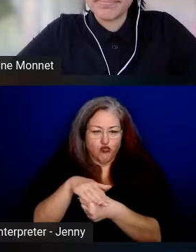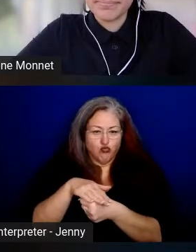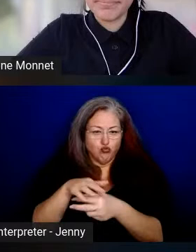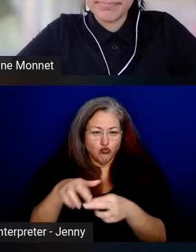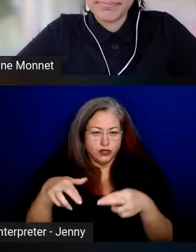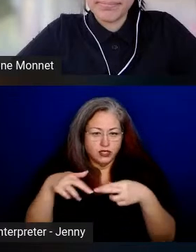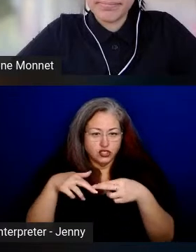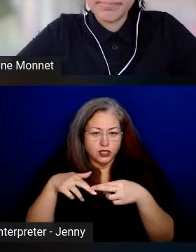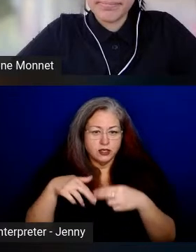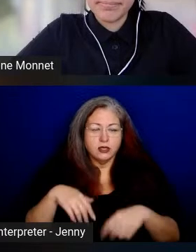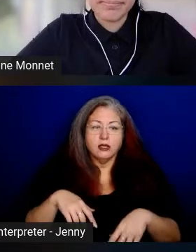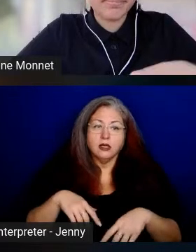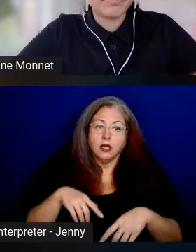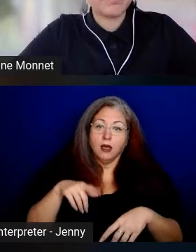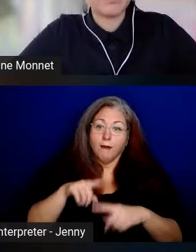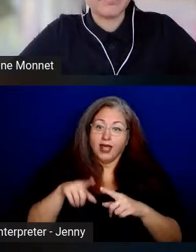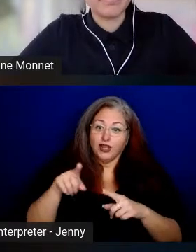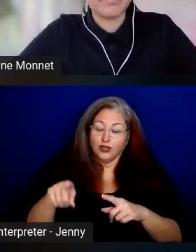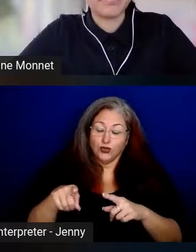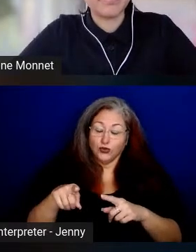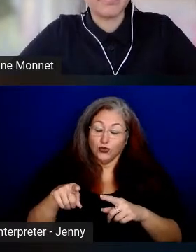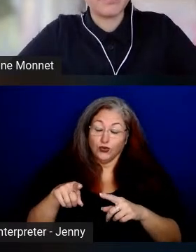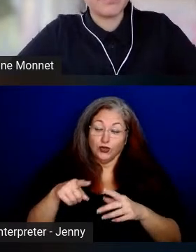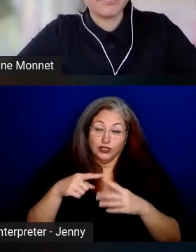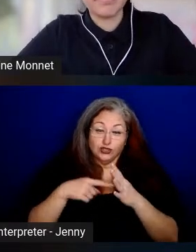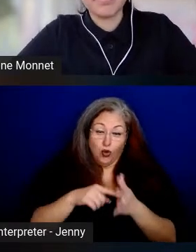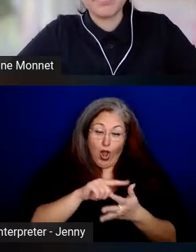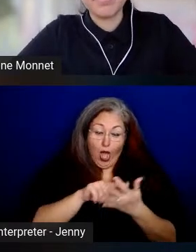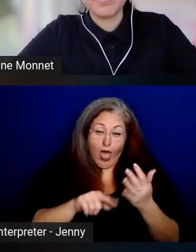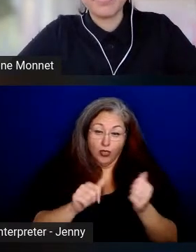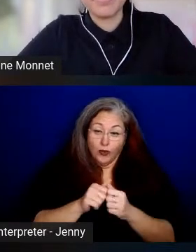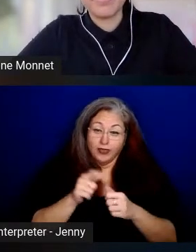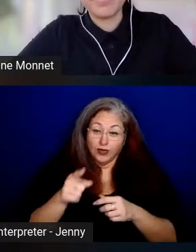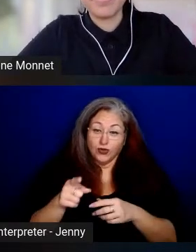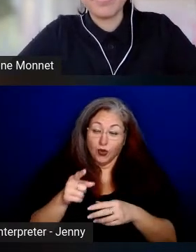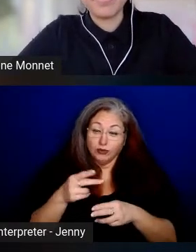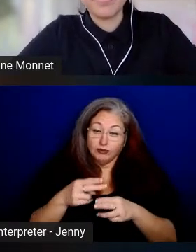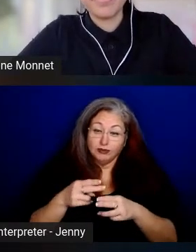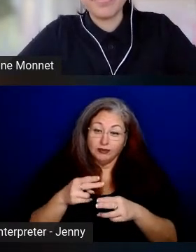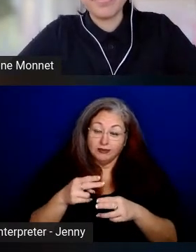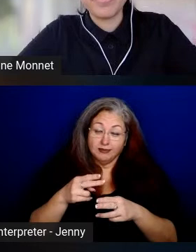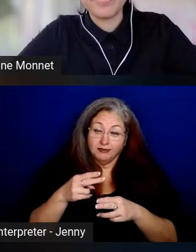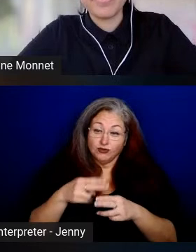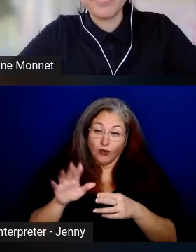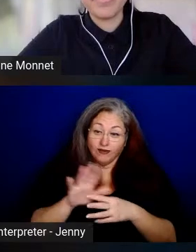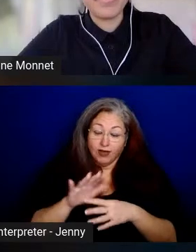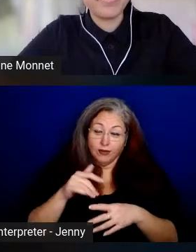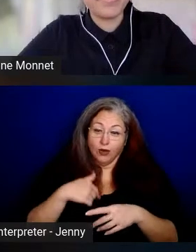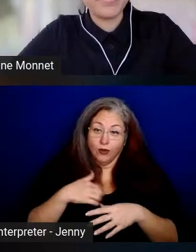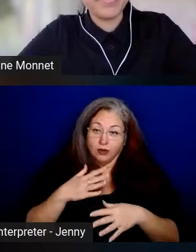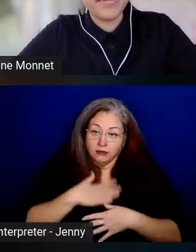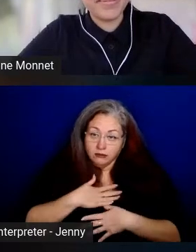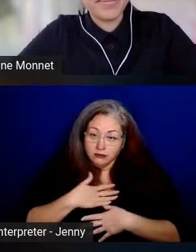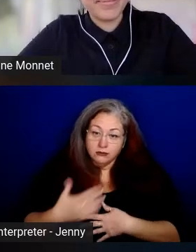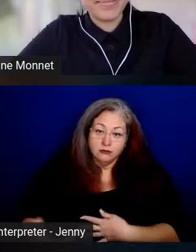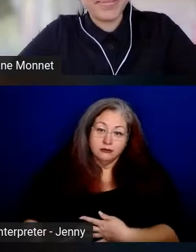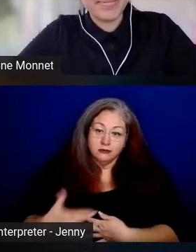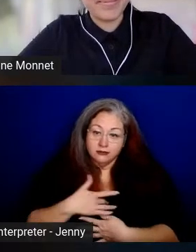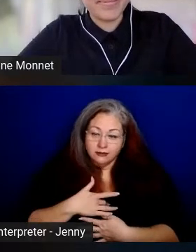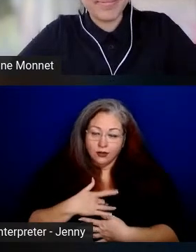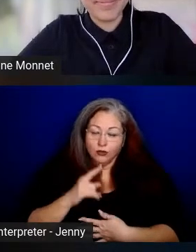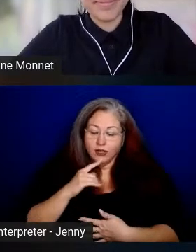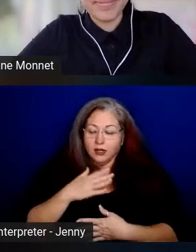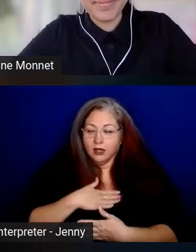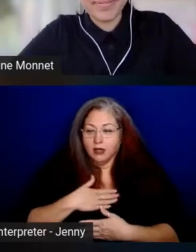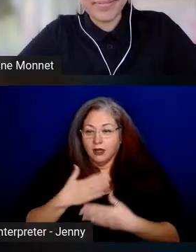you achieved that in an astoundingly short amount of time in your short. So we were all very moved and appreciated